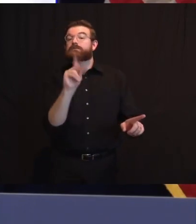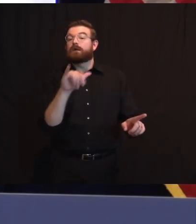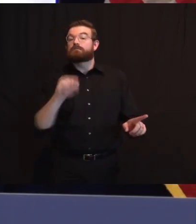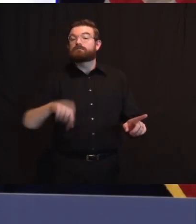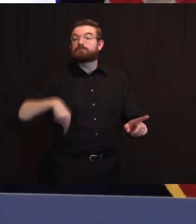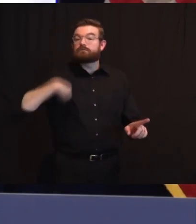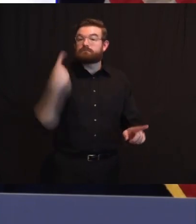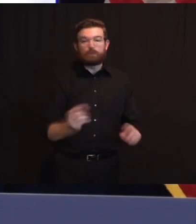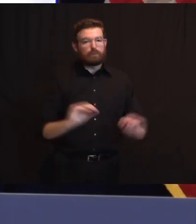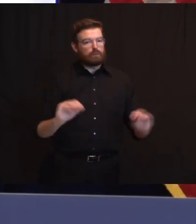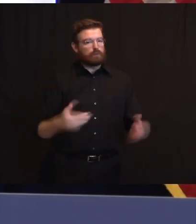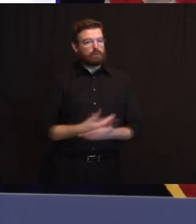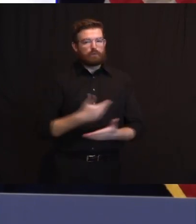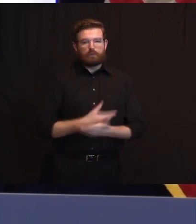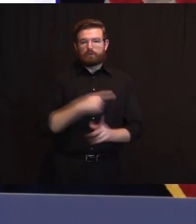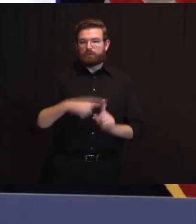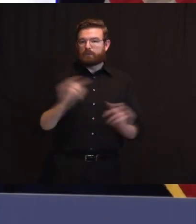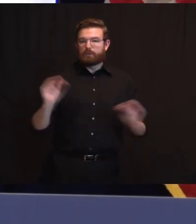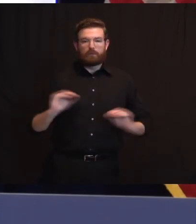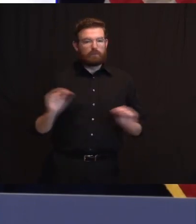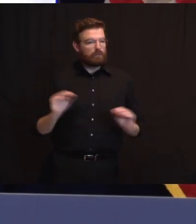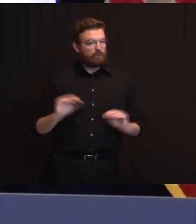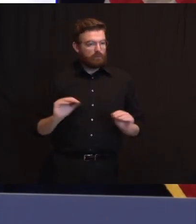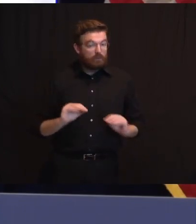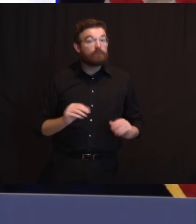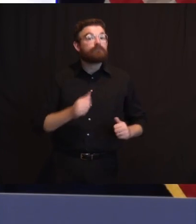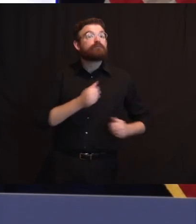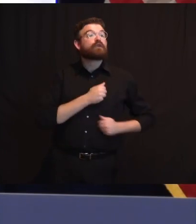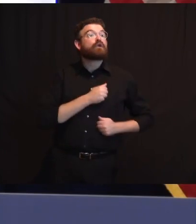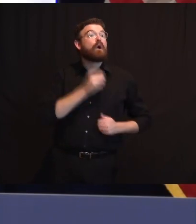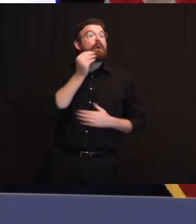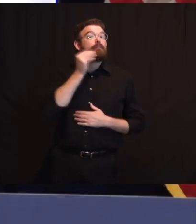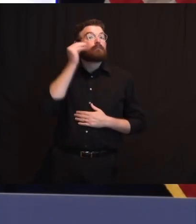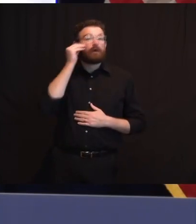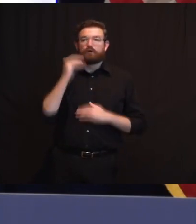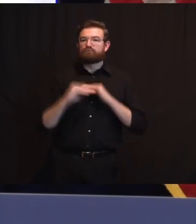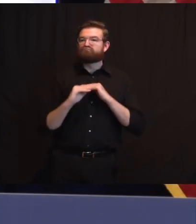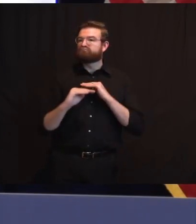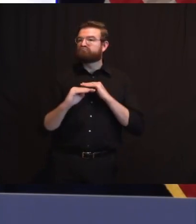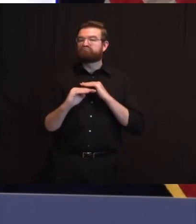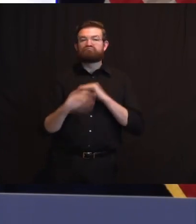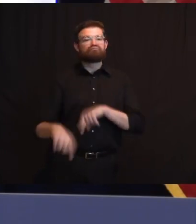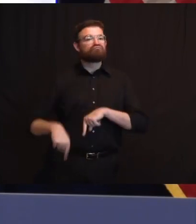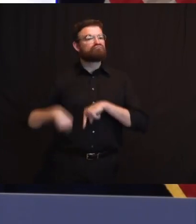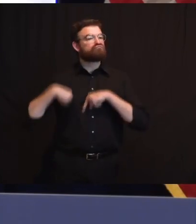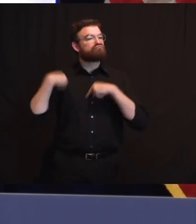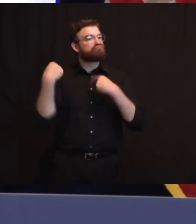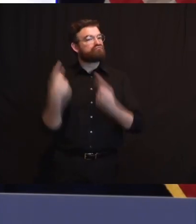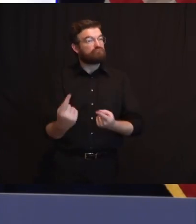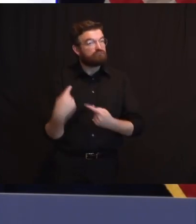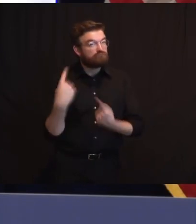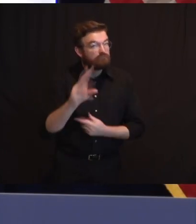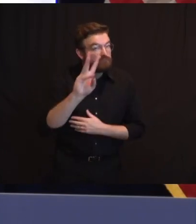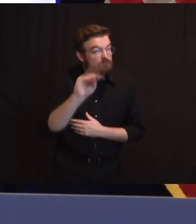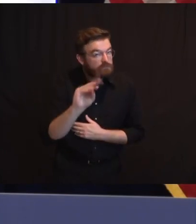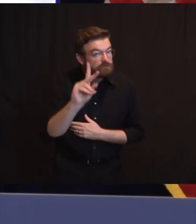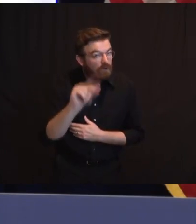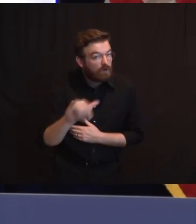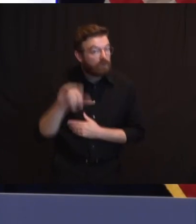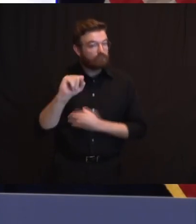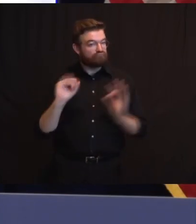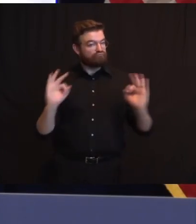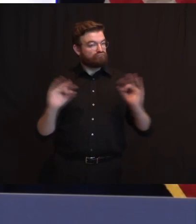Similarly, the cases at the state's veteran homes have remained flat. It's been 60 days since any resident of the